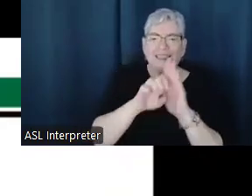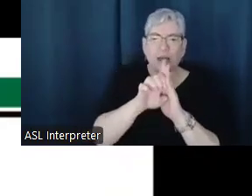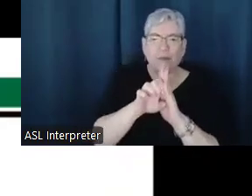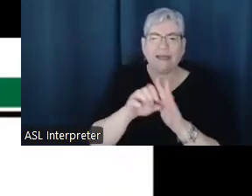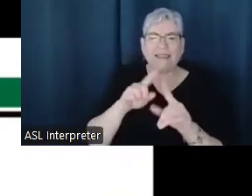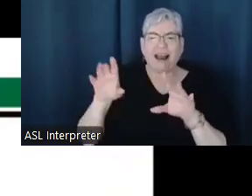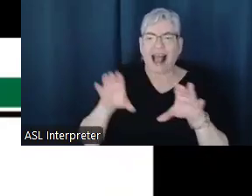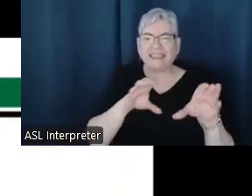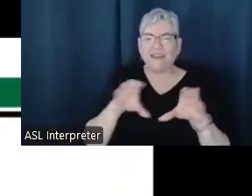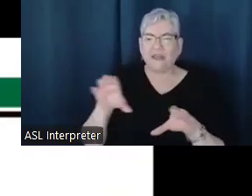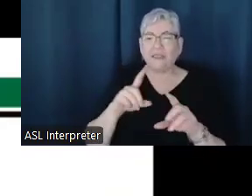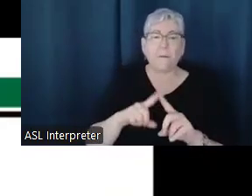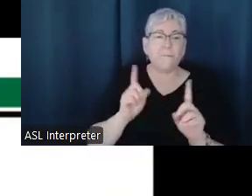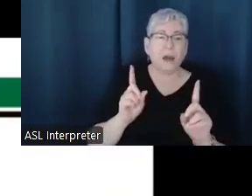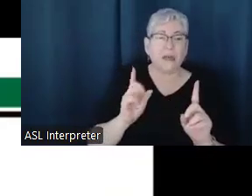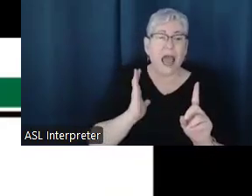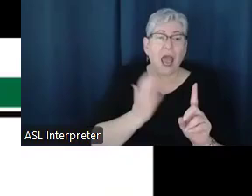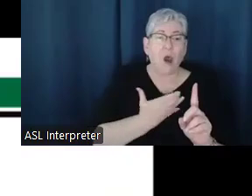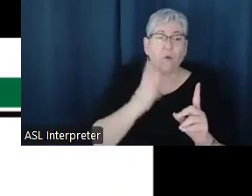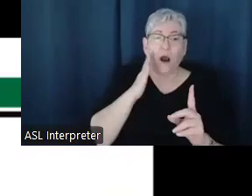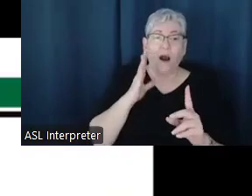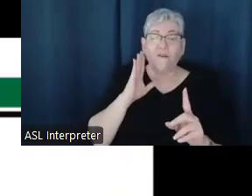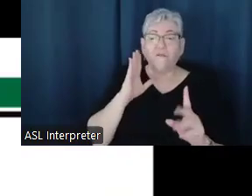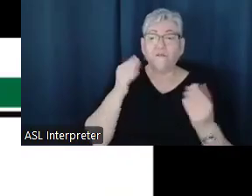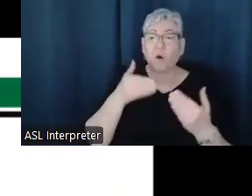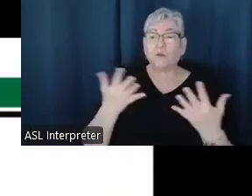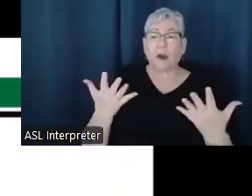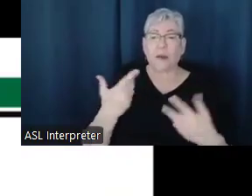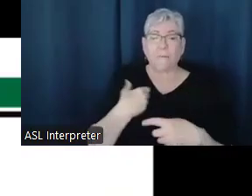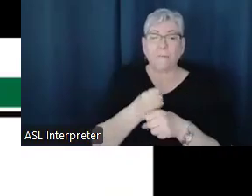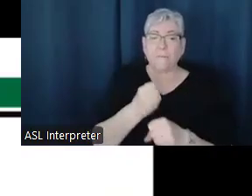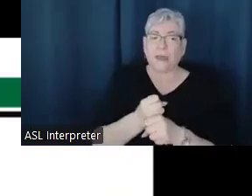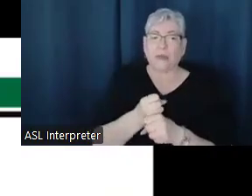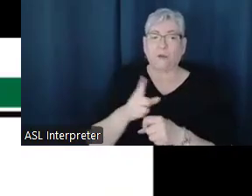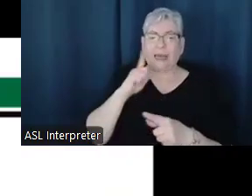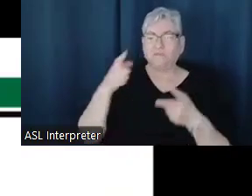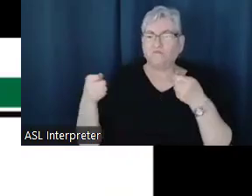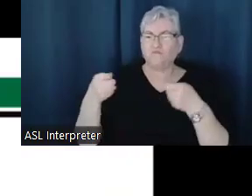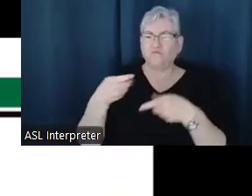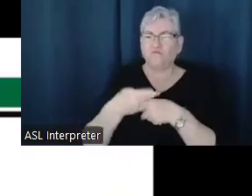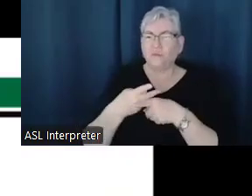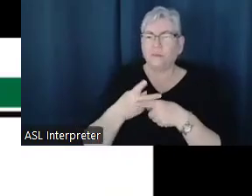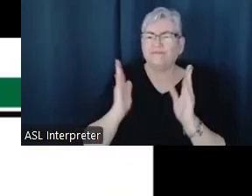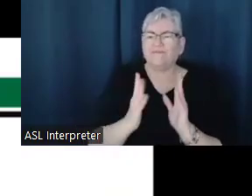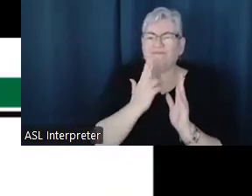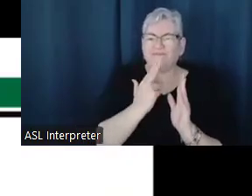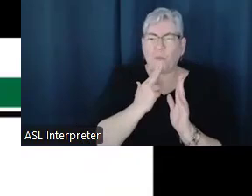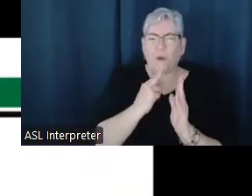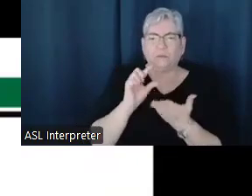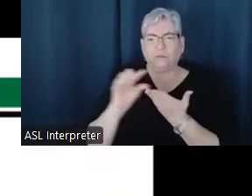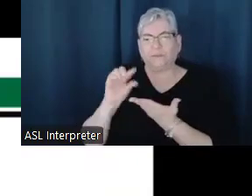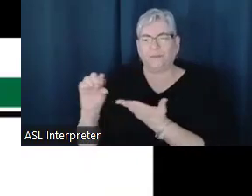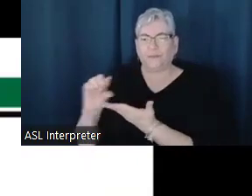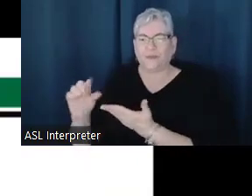But our focus was to make something that was manageable and a little bit smaller so that we could teach you strategies